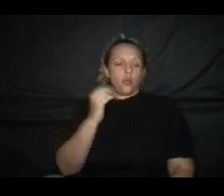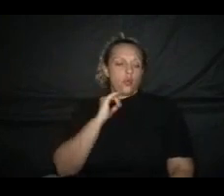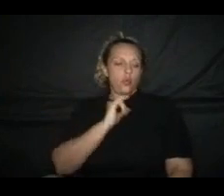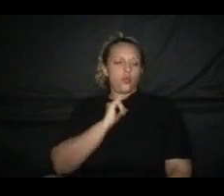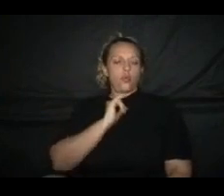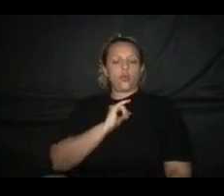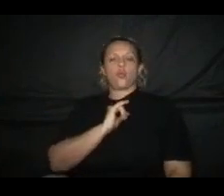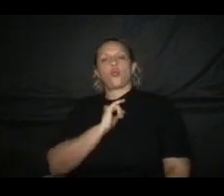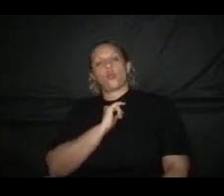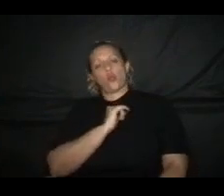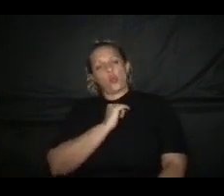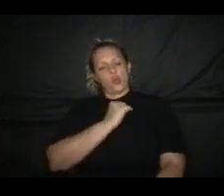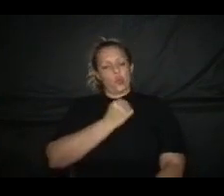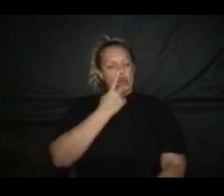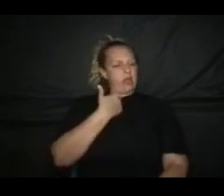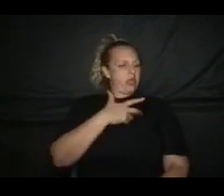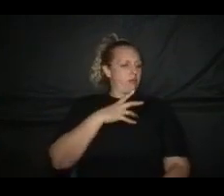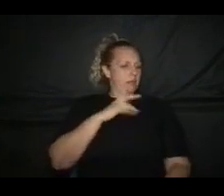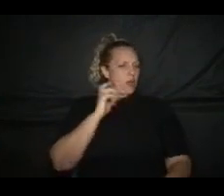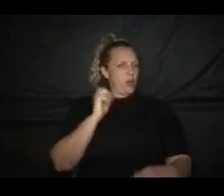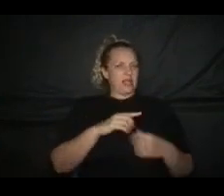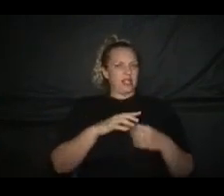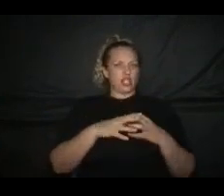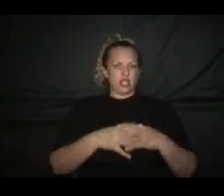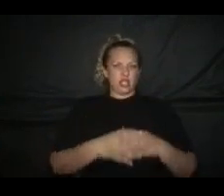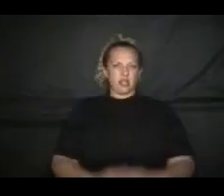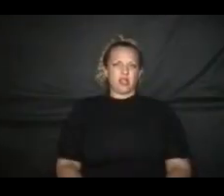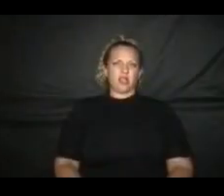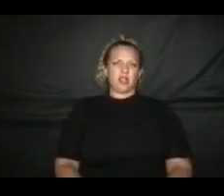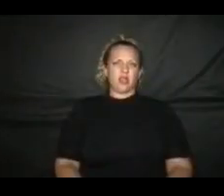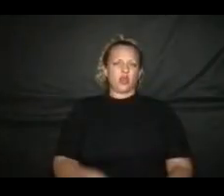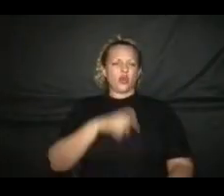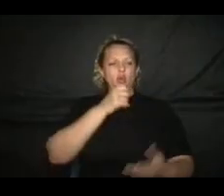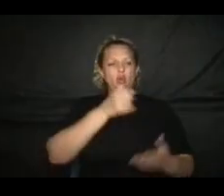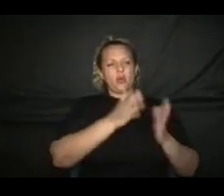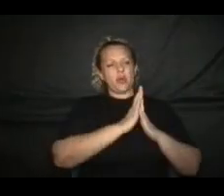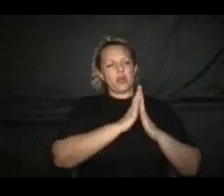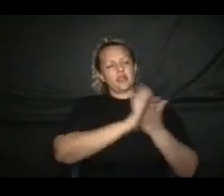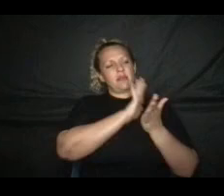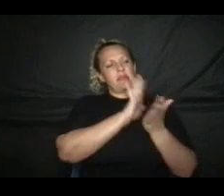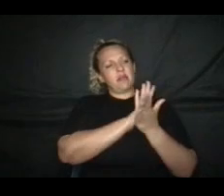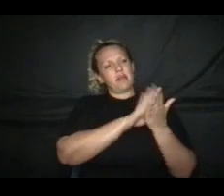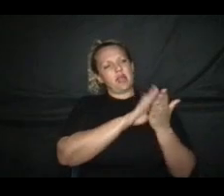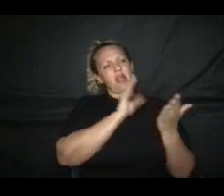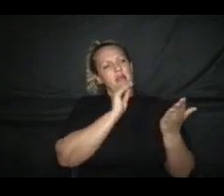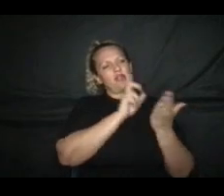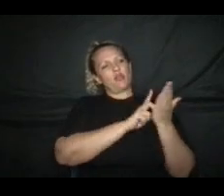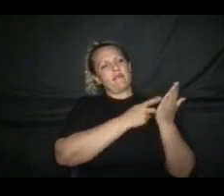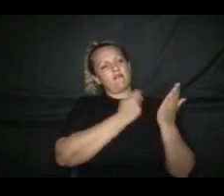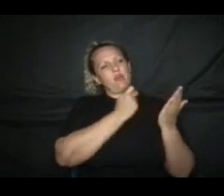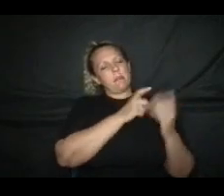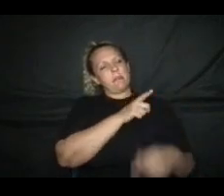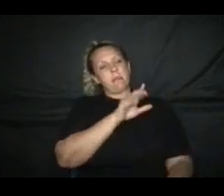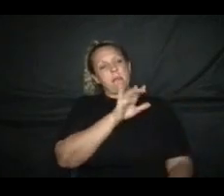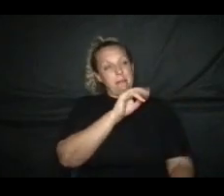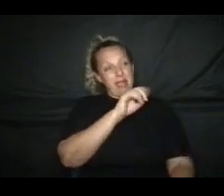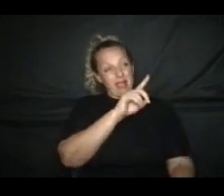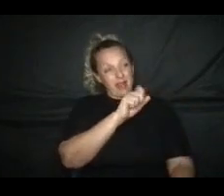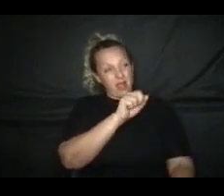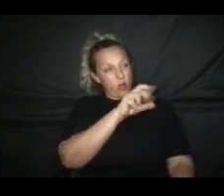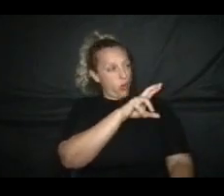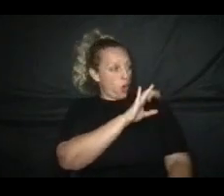I think that's all my questions. Who would I request the paper copy of the draft from? Amanda or city